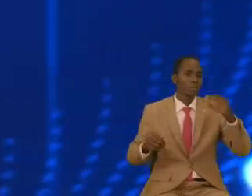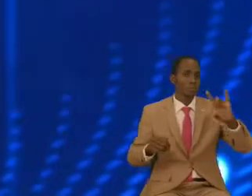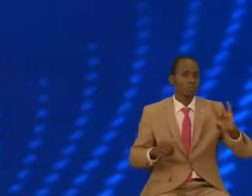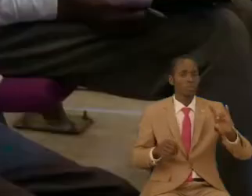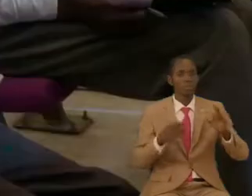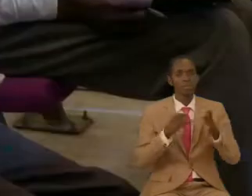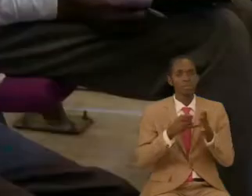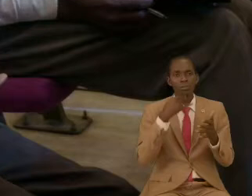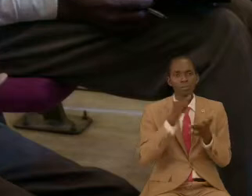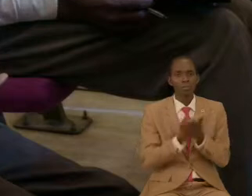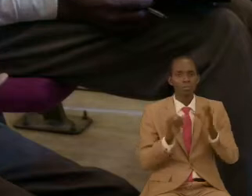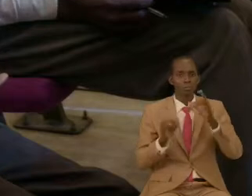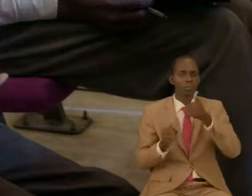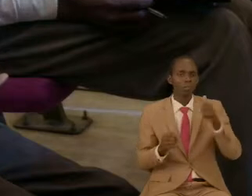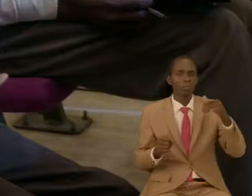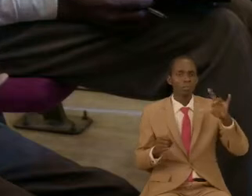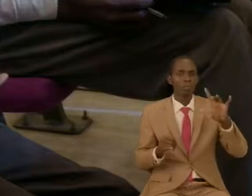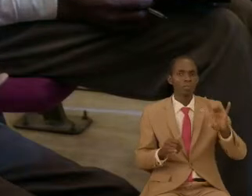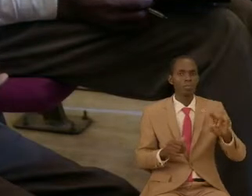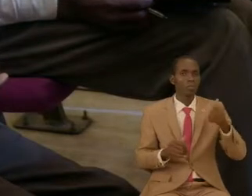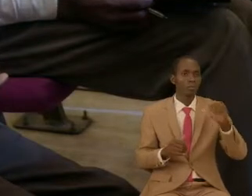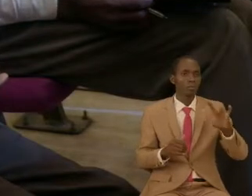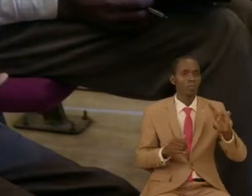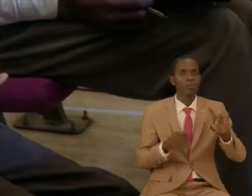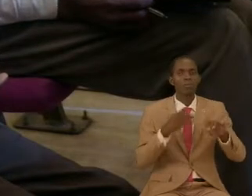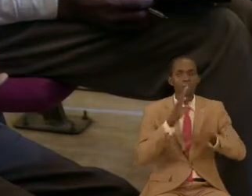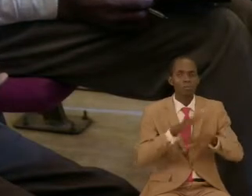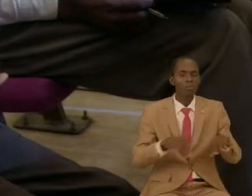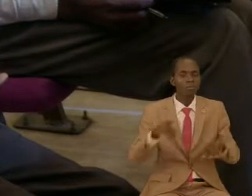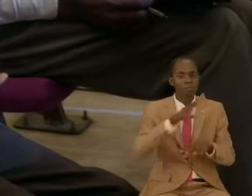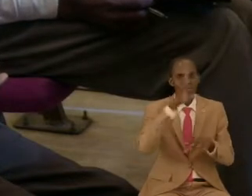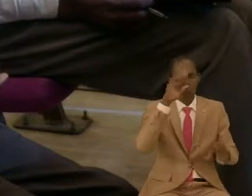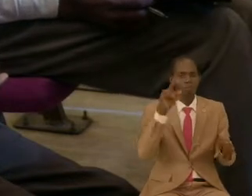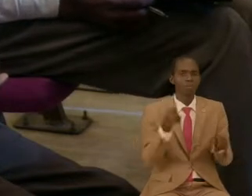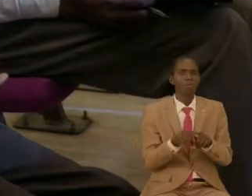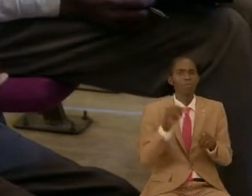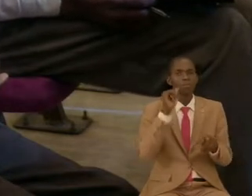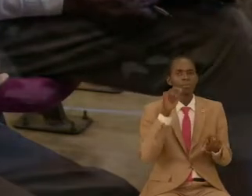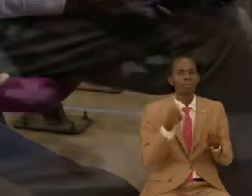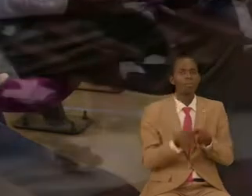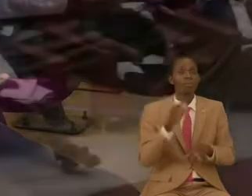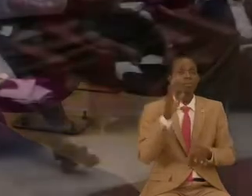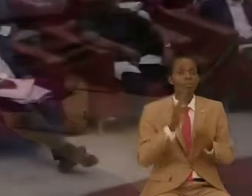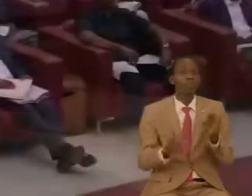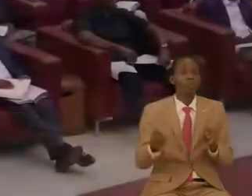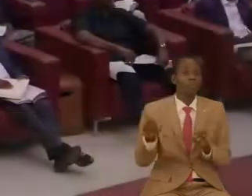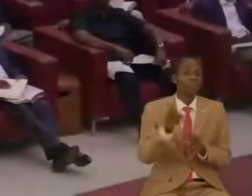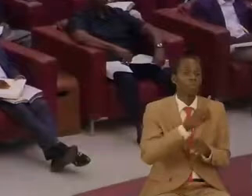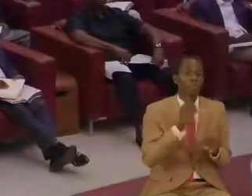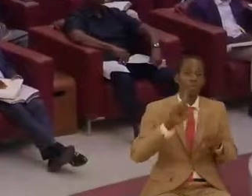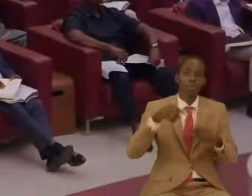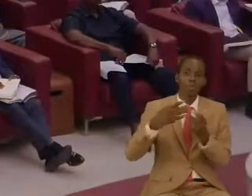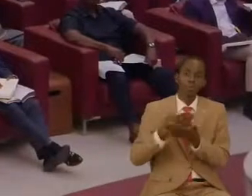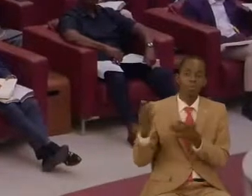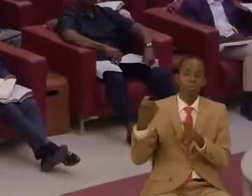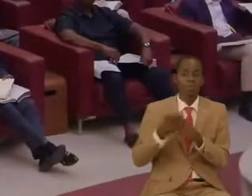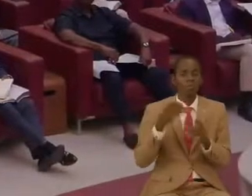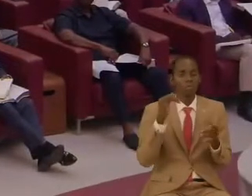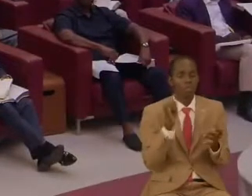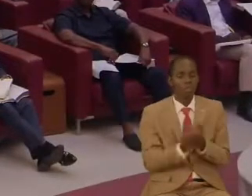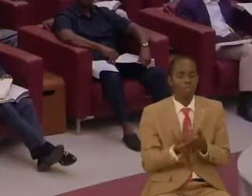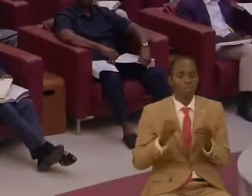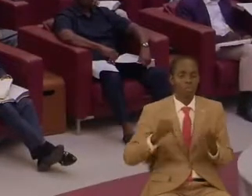verse 18, he says, brethren, he calls them brethren now, if you get away from that circumcision and you